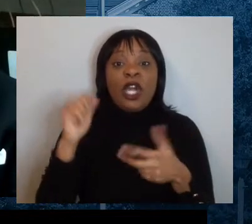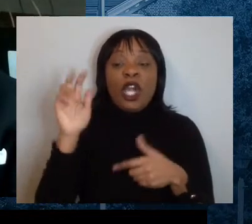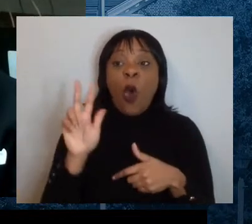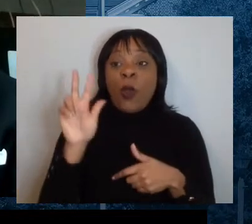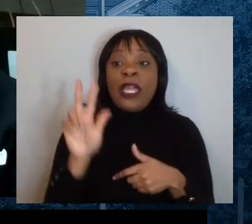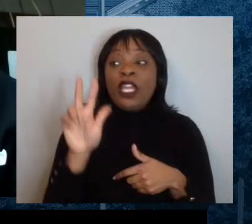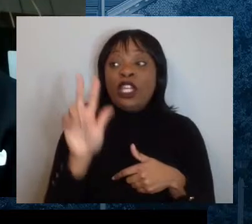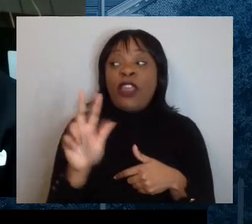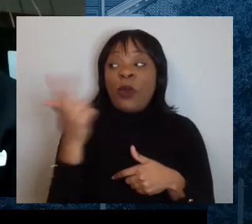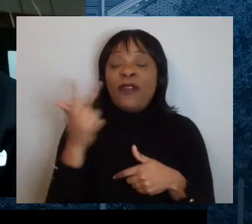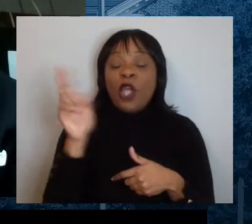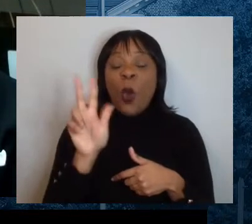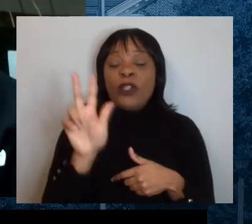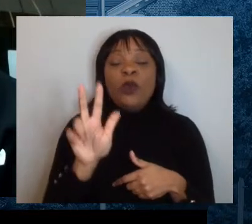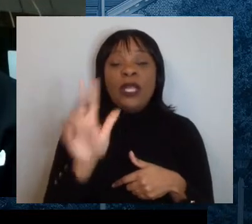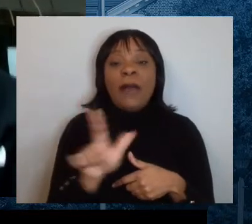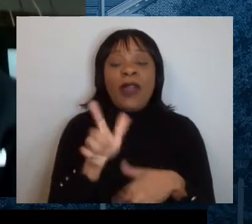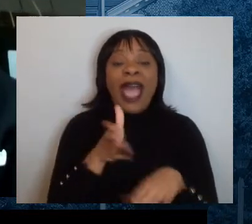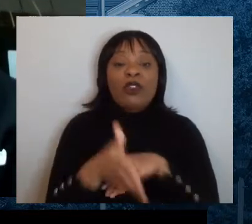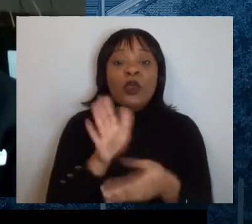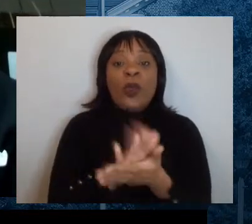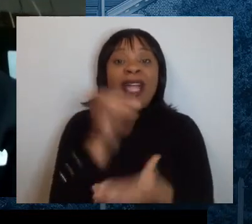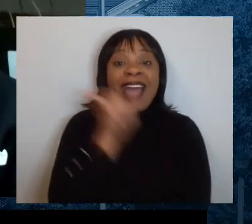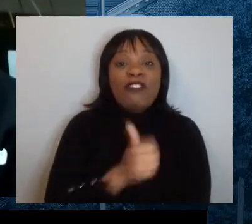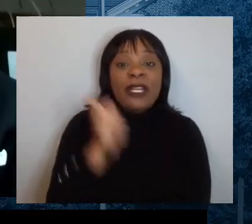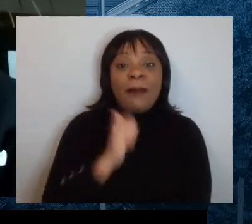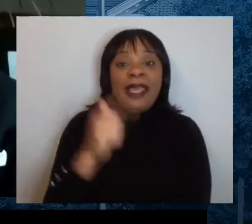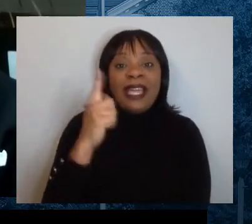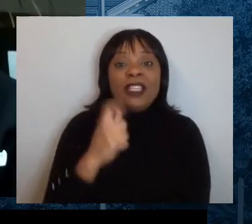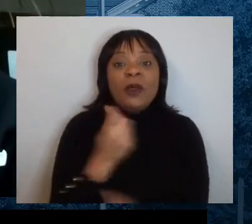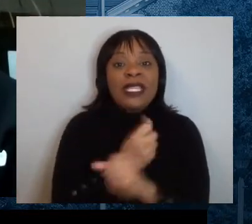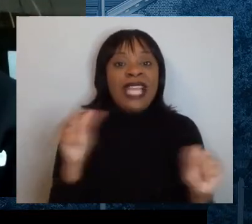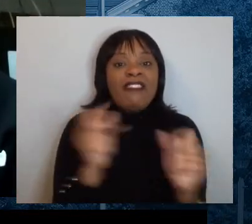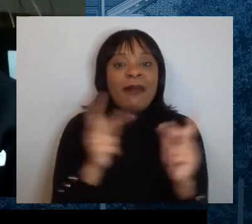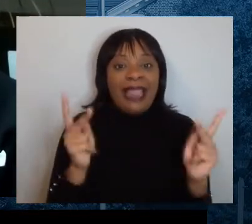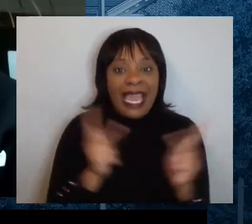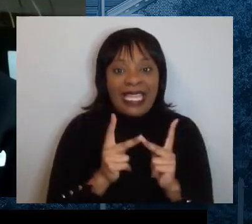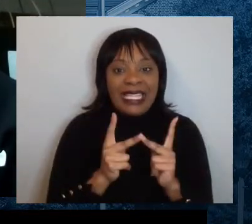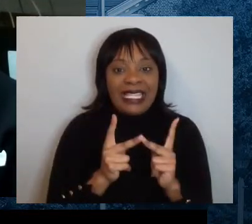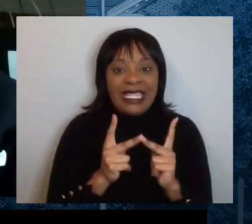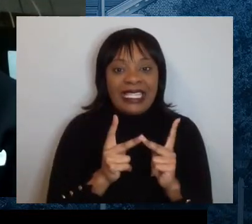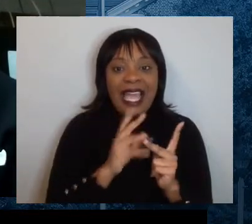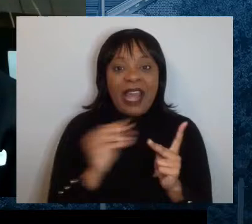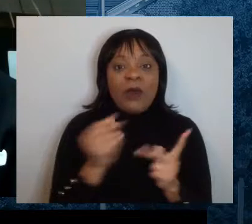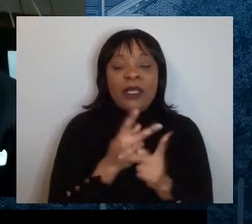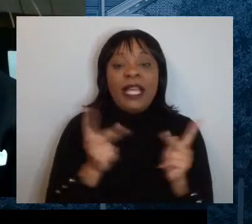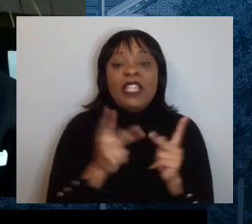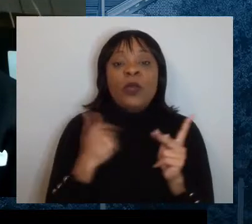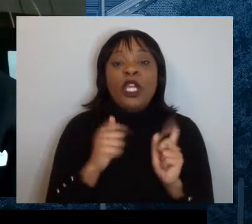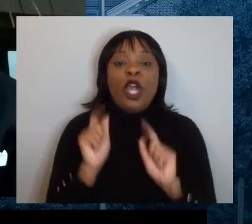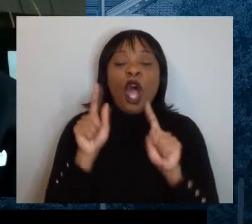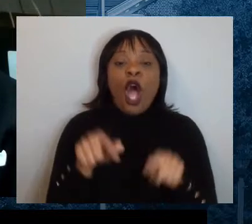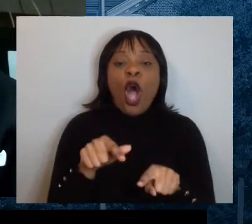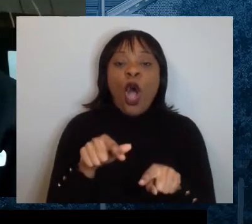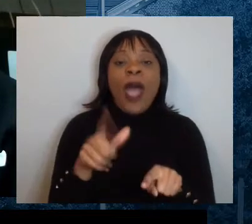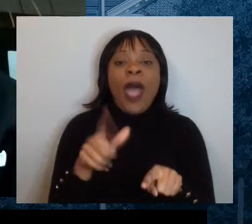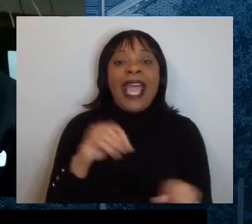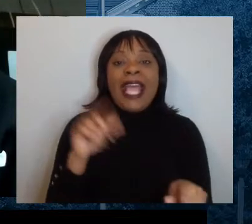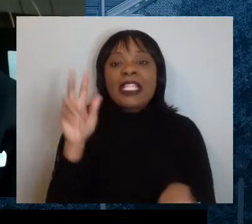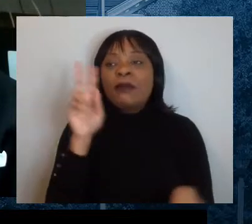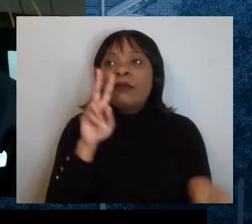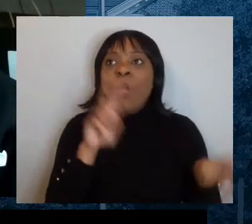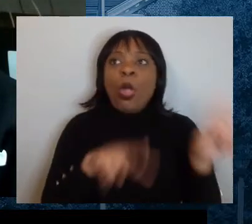library after school every day because it was a safe space. And it was a place where we could go and explore the